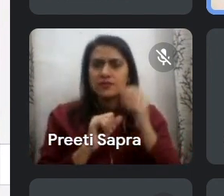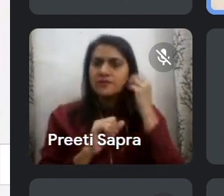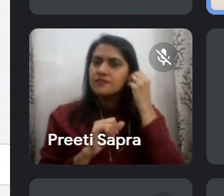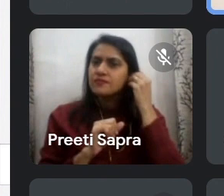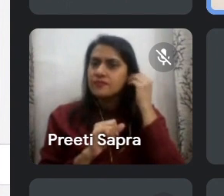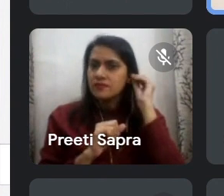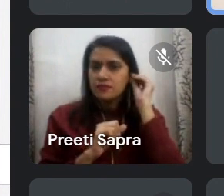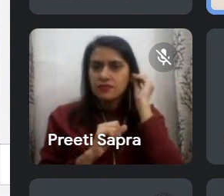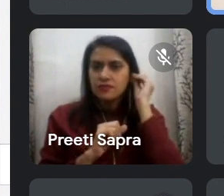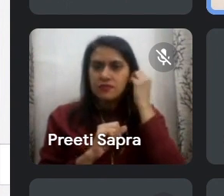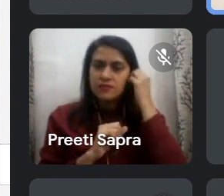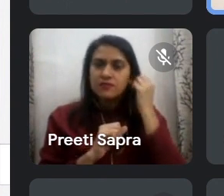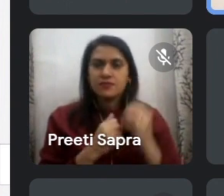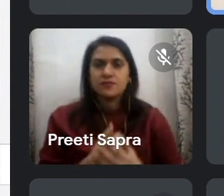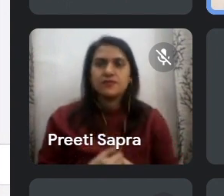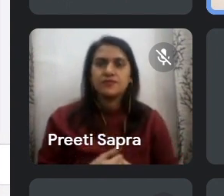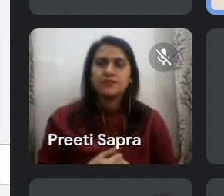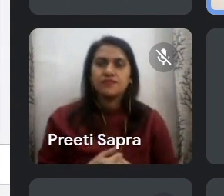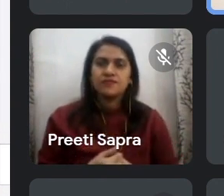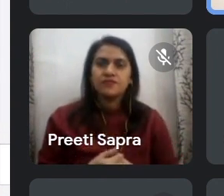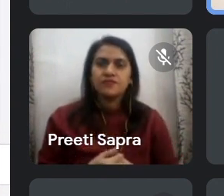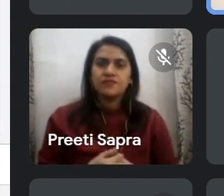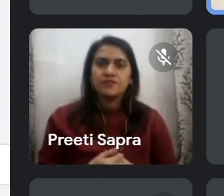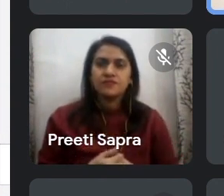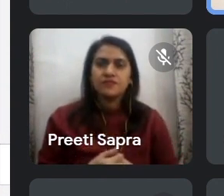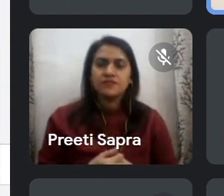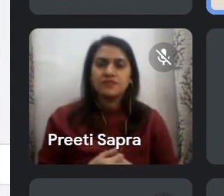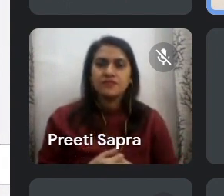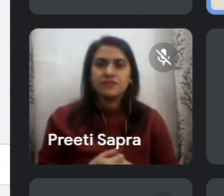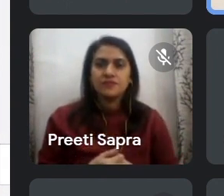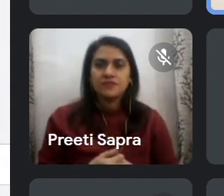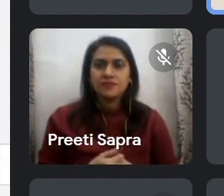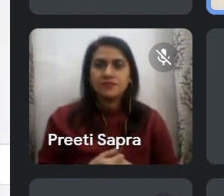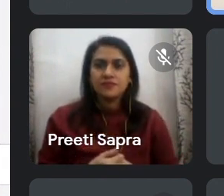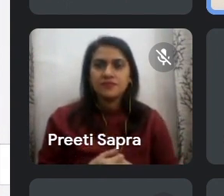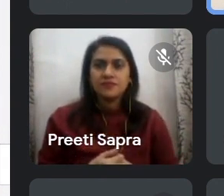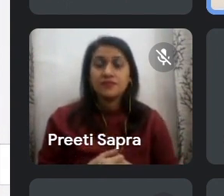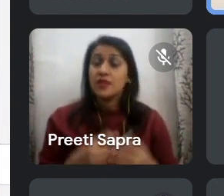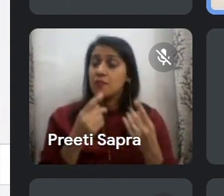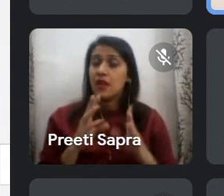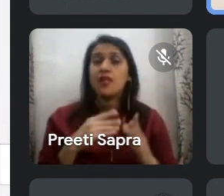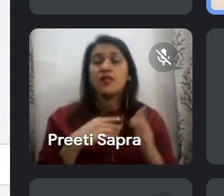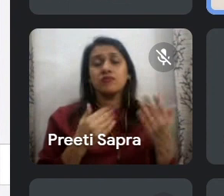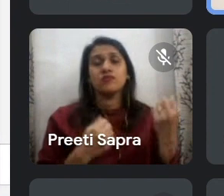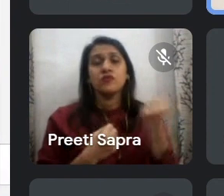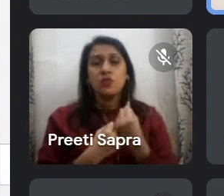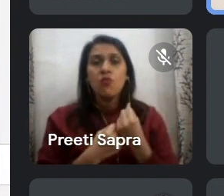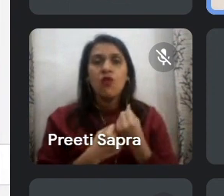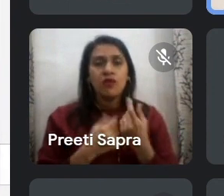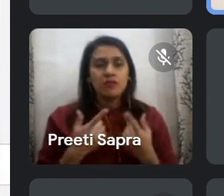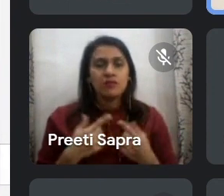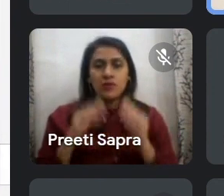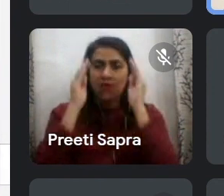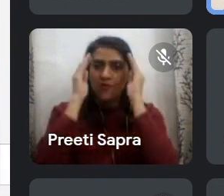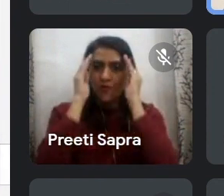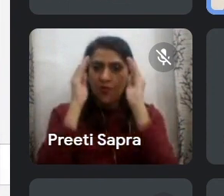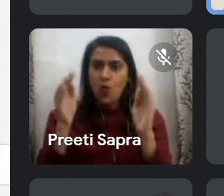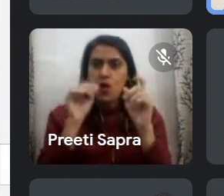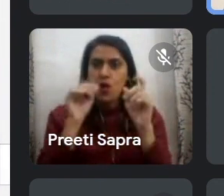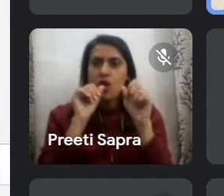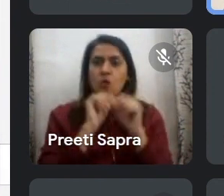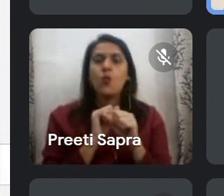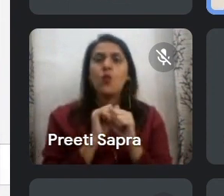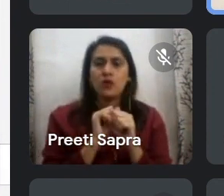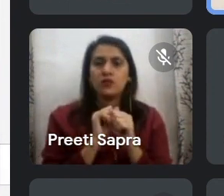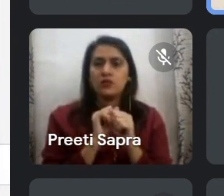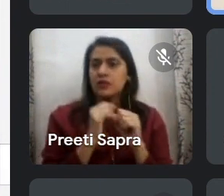which I like noise cancelling headphones, it could be, which can help me a lot to focus and stuff. Like one of my